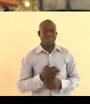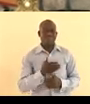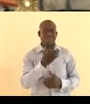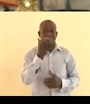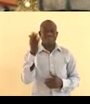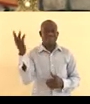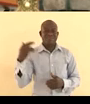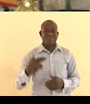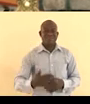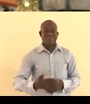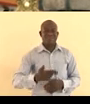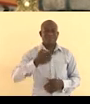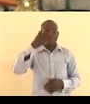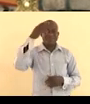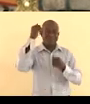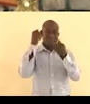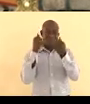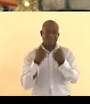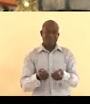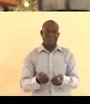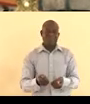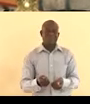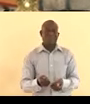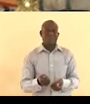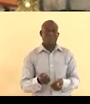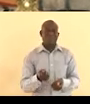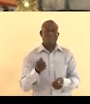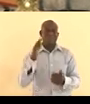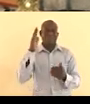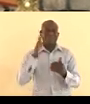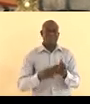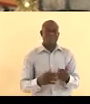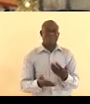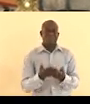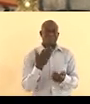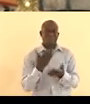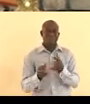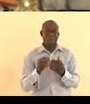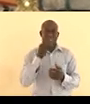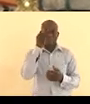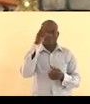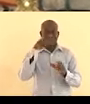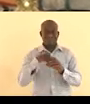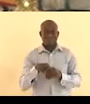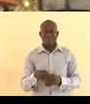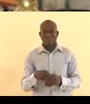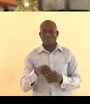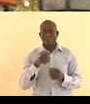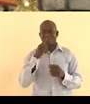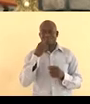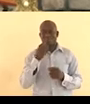Now, those are higher gifts than simply speaking in tongues.